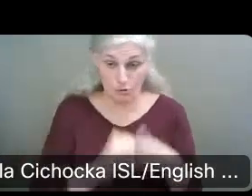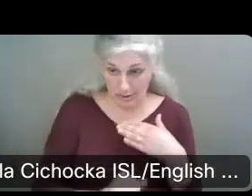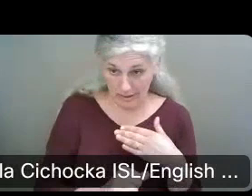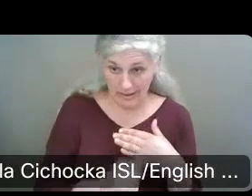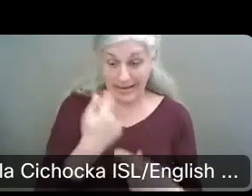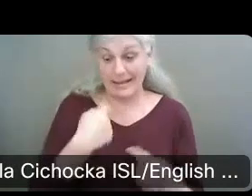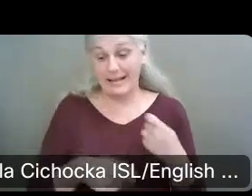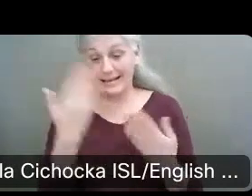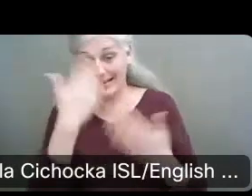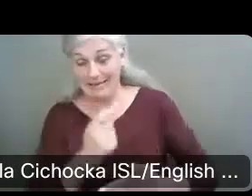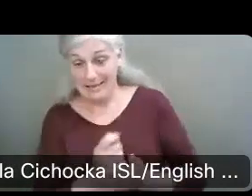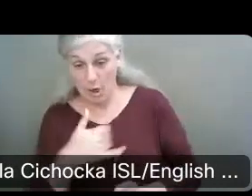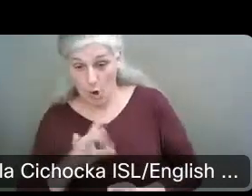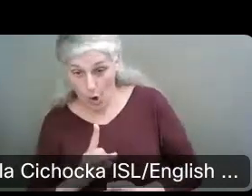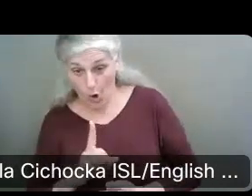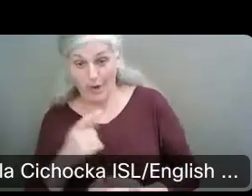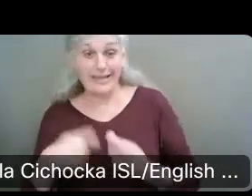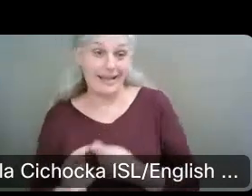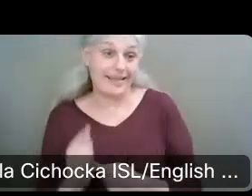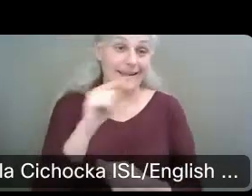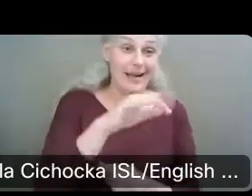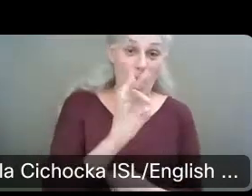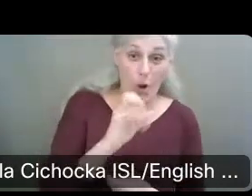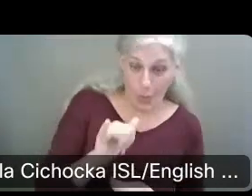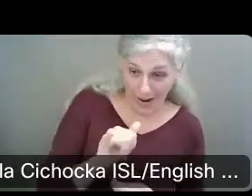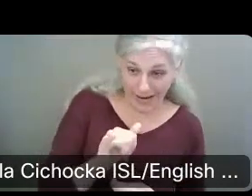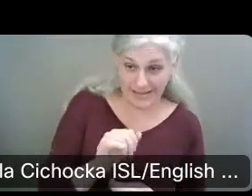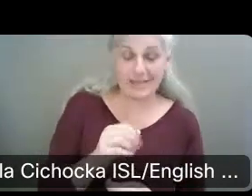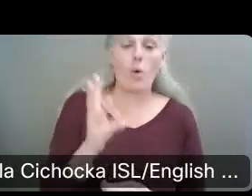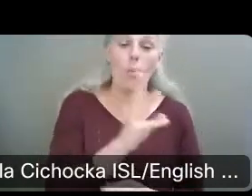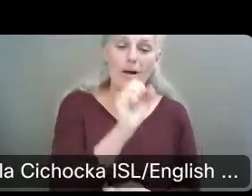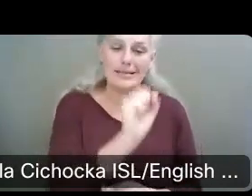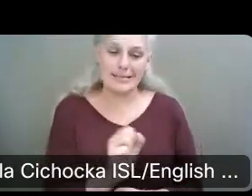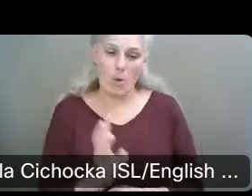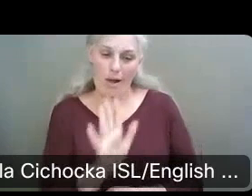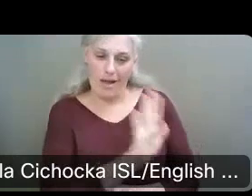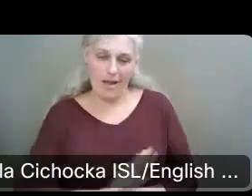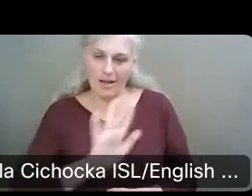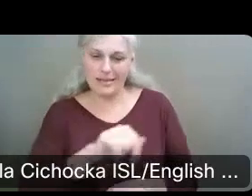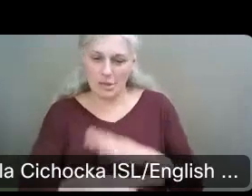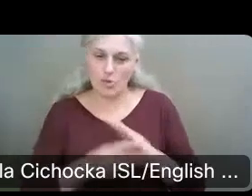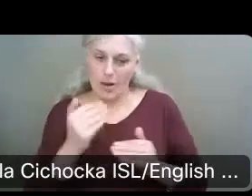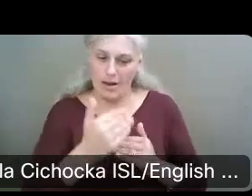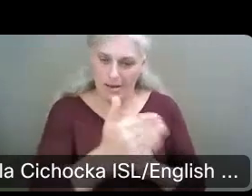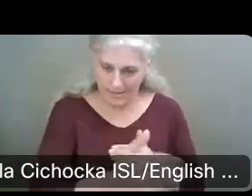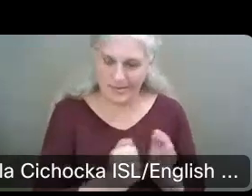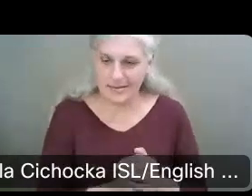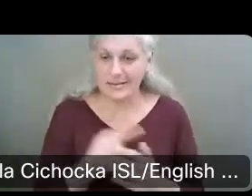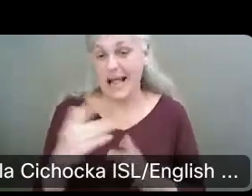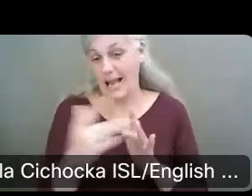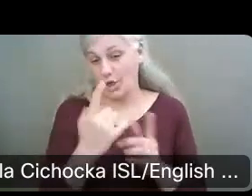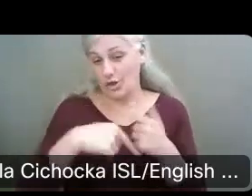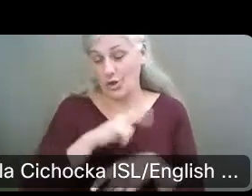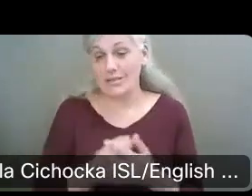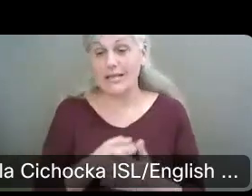this evening, back up to Galway. So we're covering the West and the South well this week. So do link in with us, either in relation